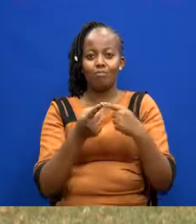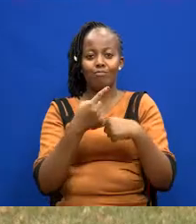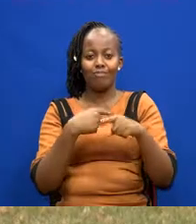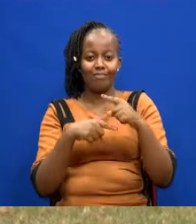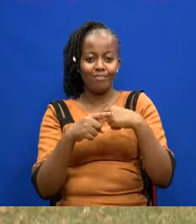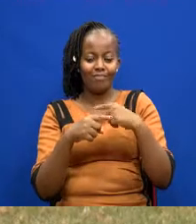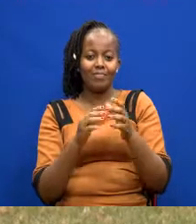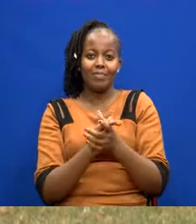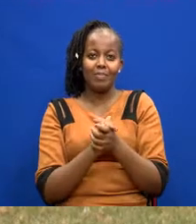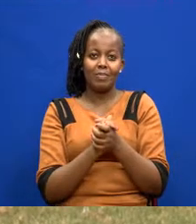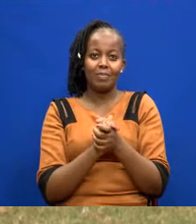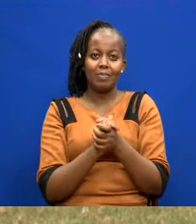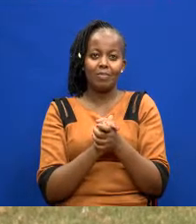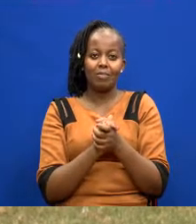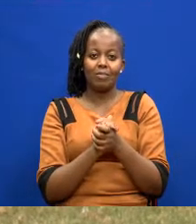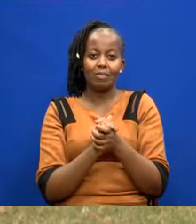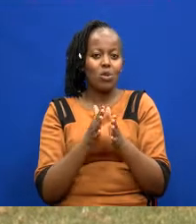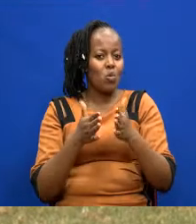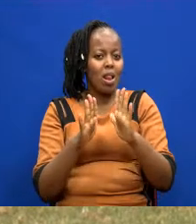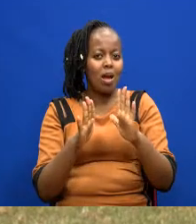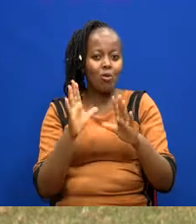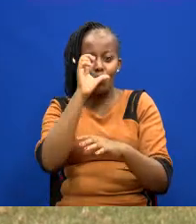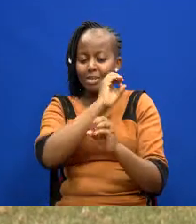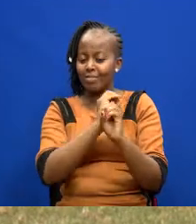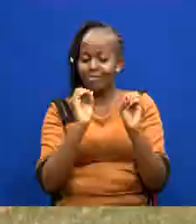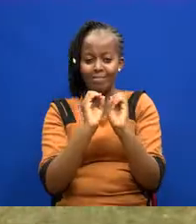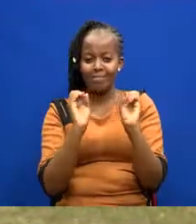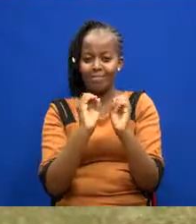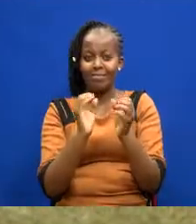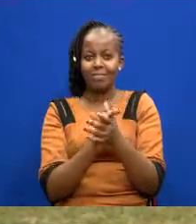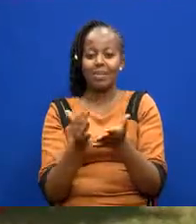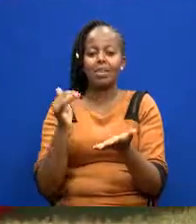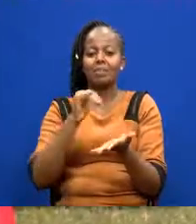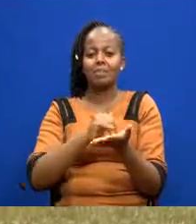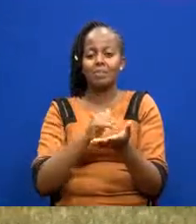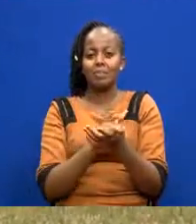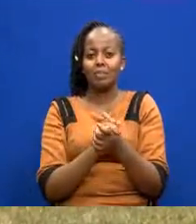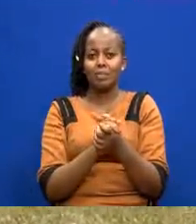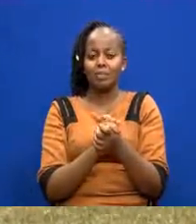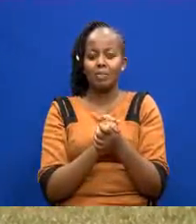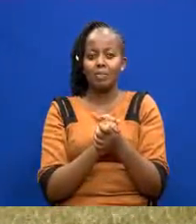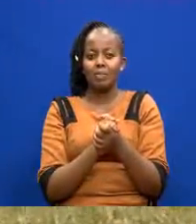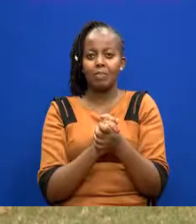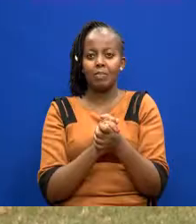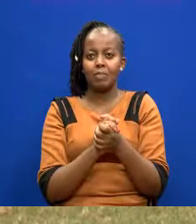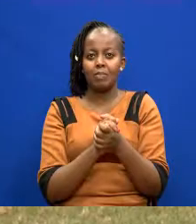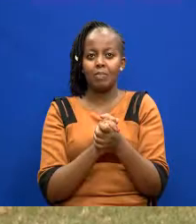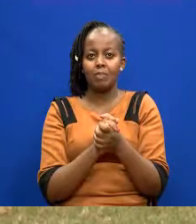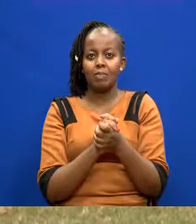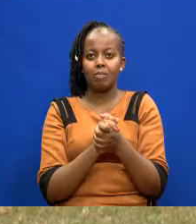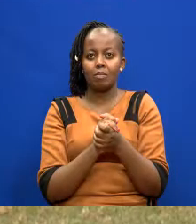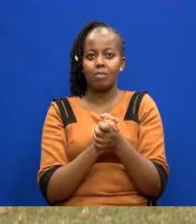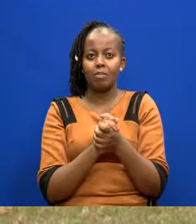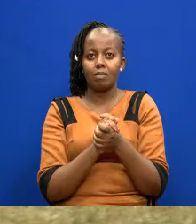move into the middle bit. Don't allow them to gain ground. Come on, Vincent, go. Move